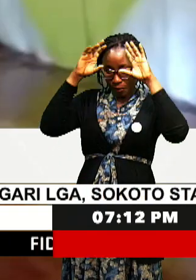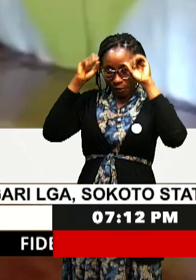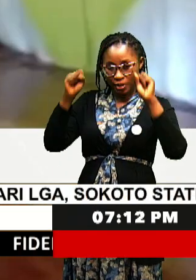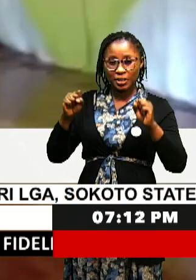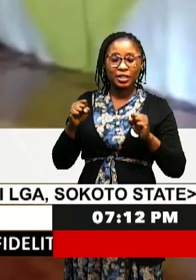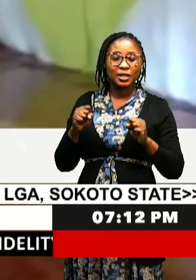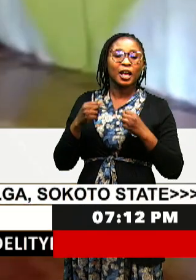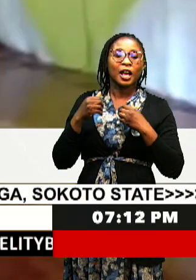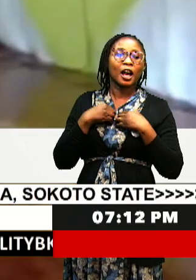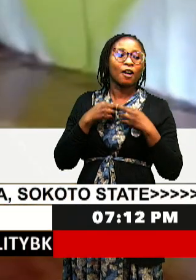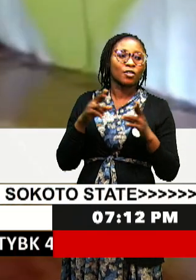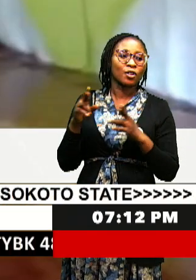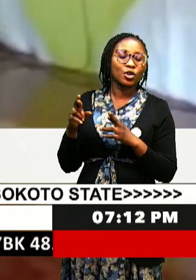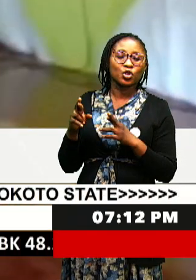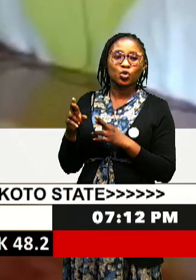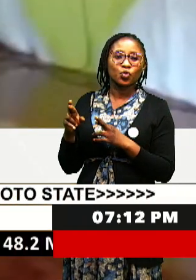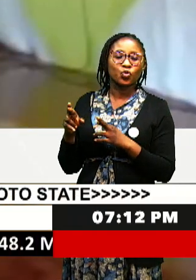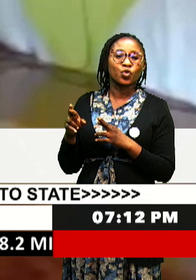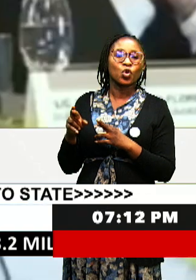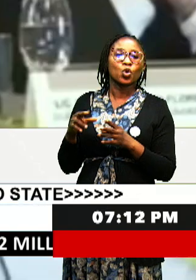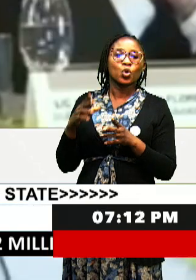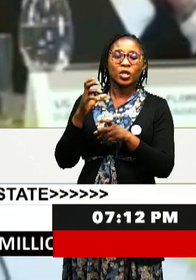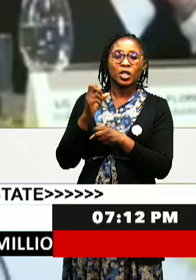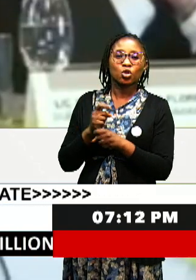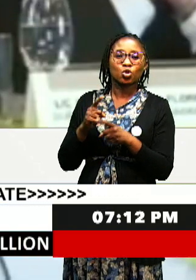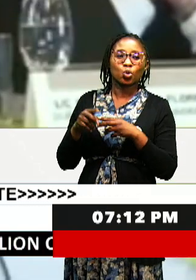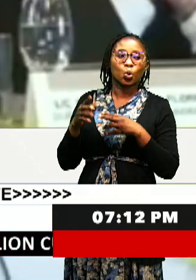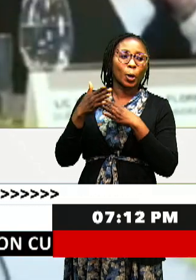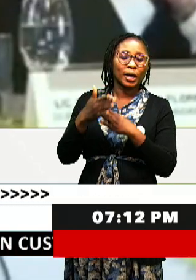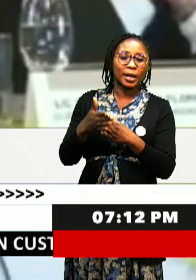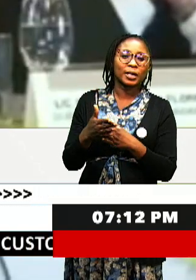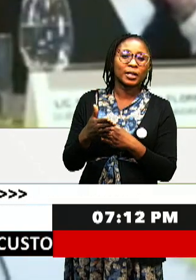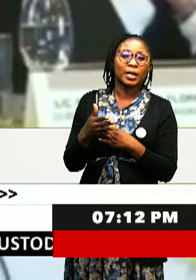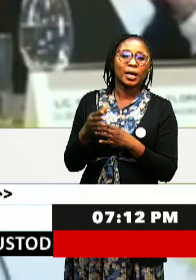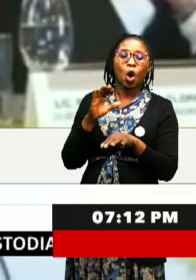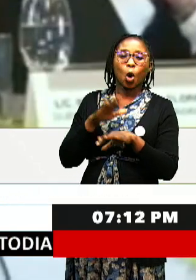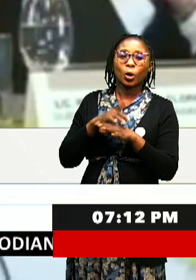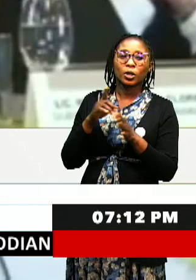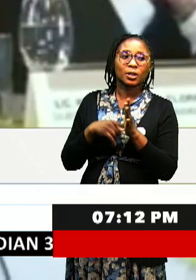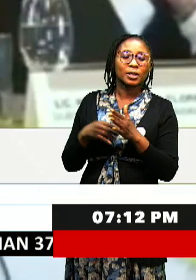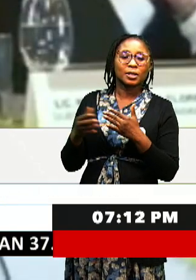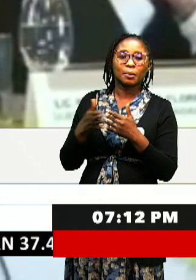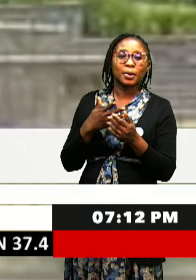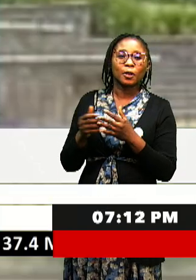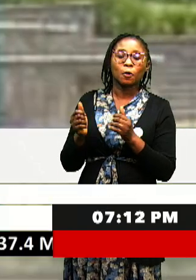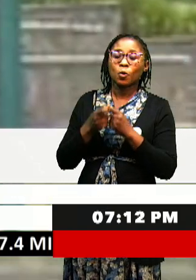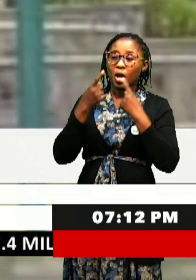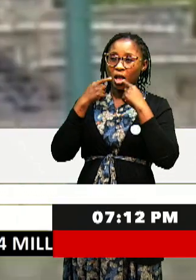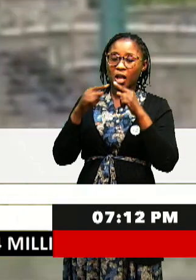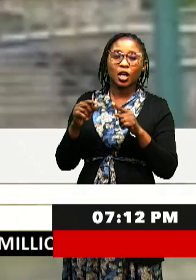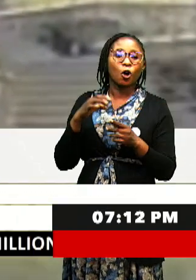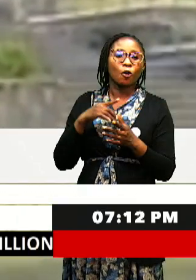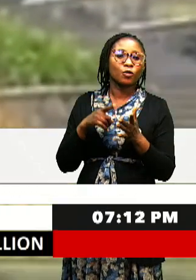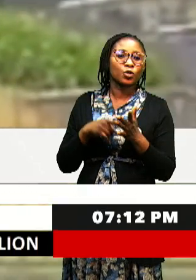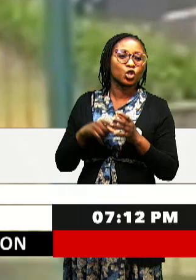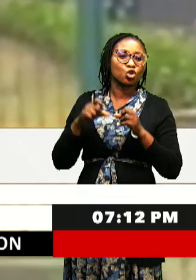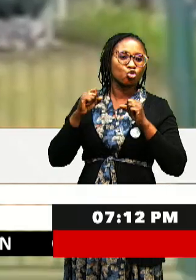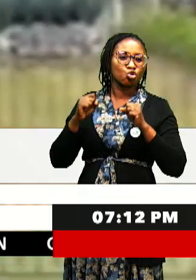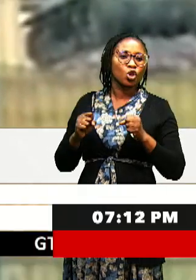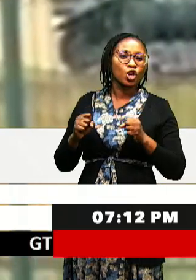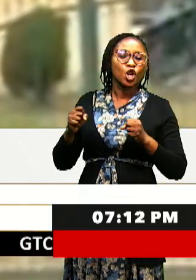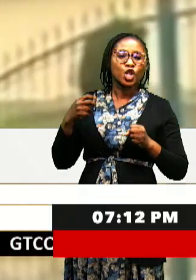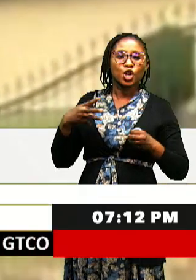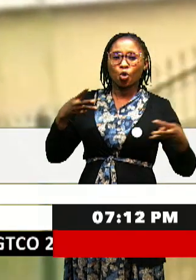Noboa had already proposed to lift the existing prohibition on the matter, with the declared objective of strengthening his